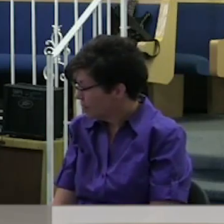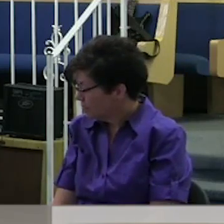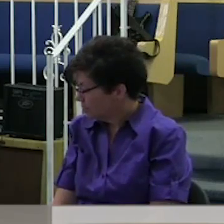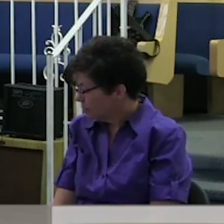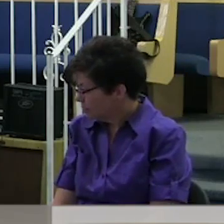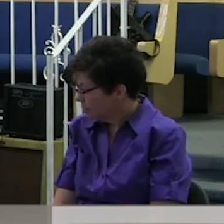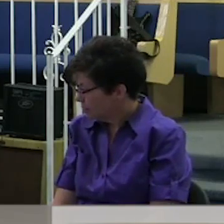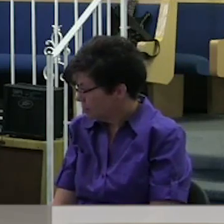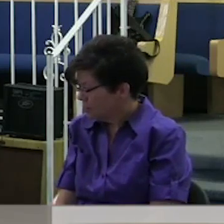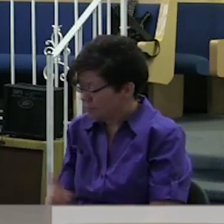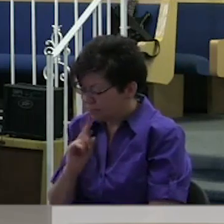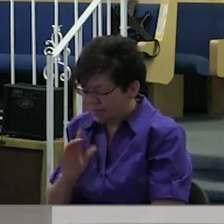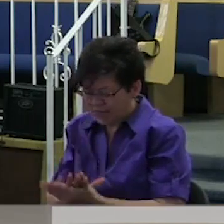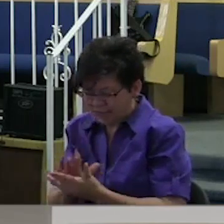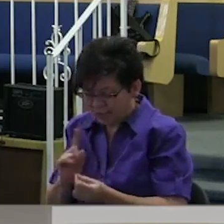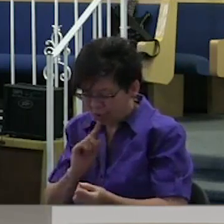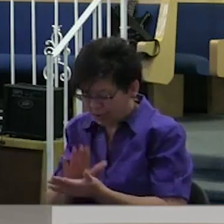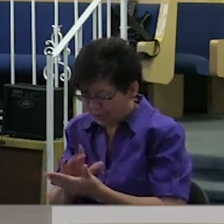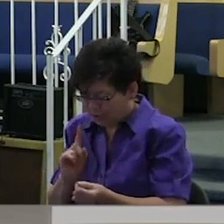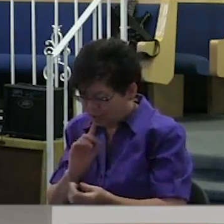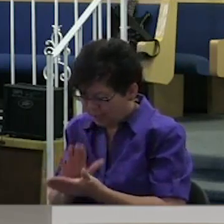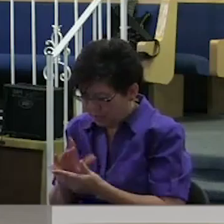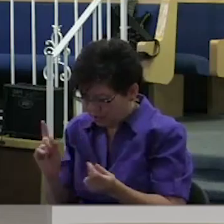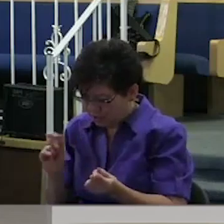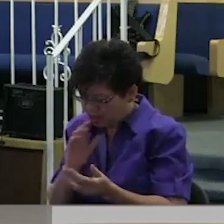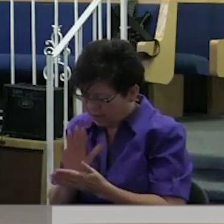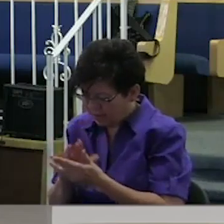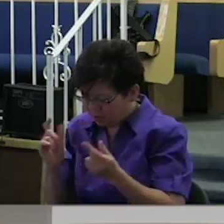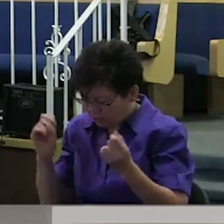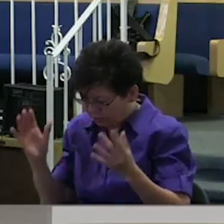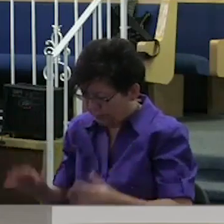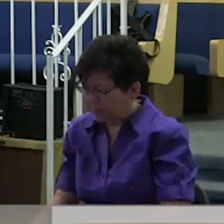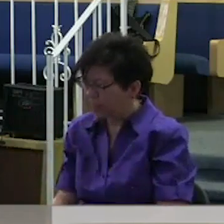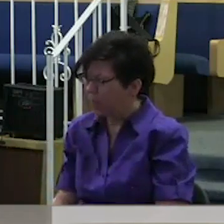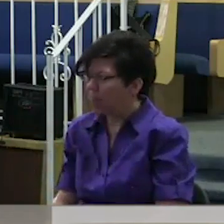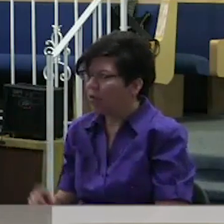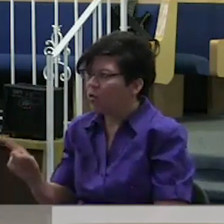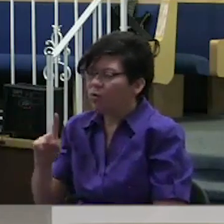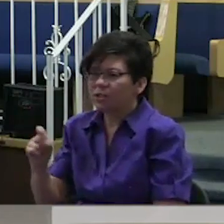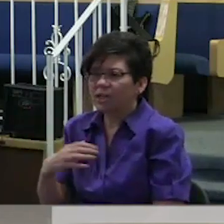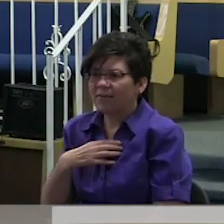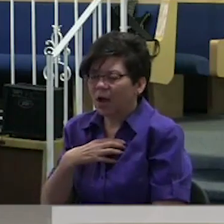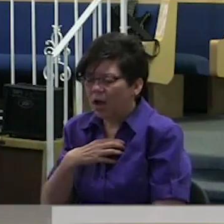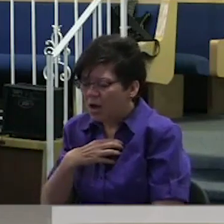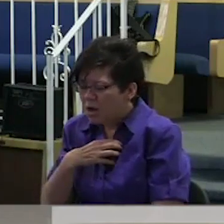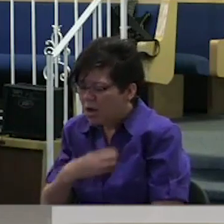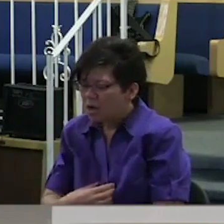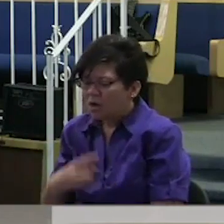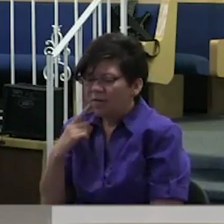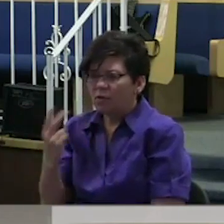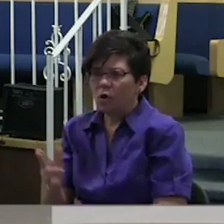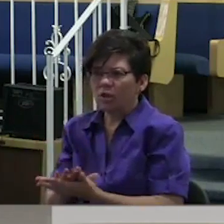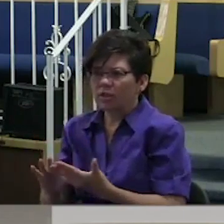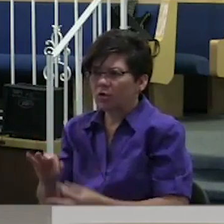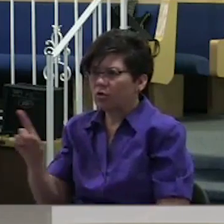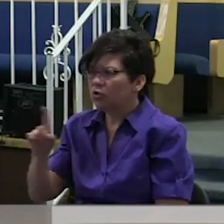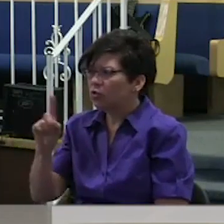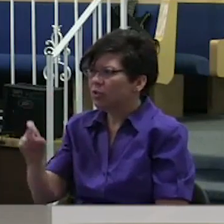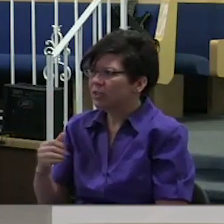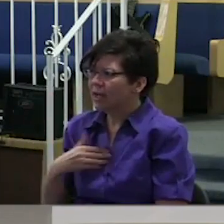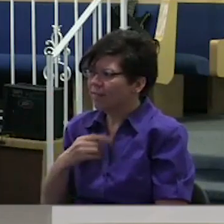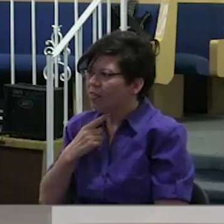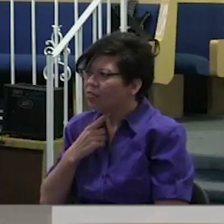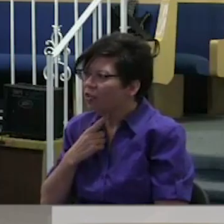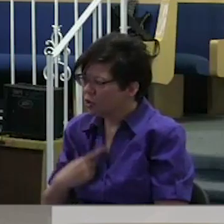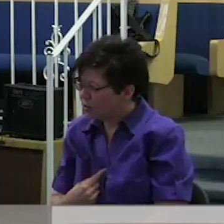Oh, hallelujah, hallelujah, hallelujah. You have to have a hunger for the Holy Ghost. You have to have a